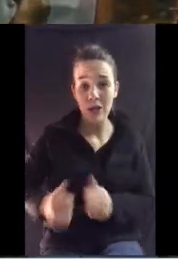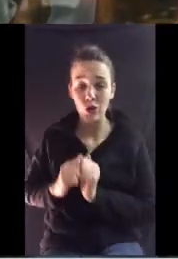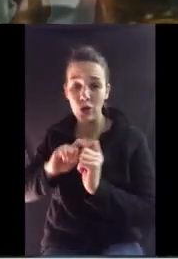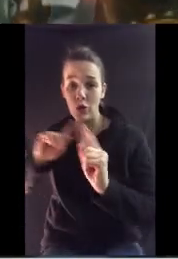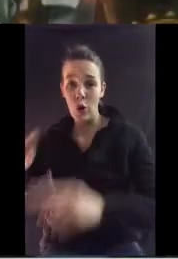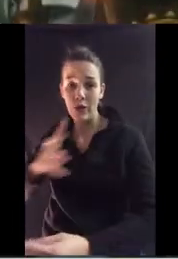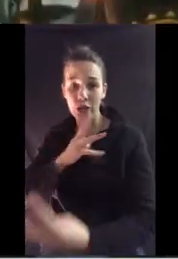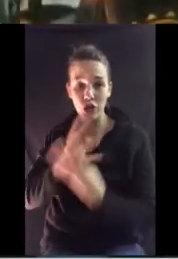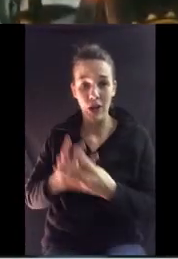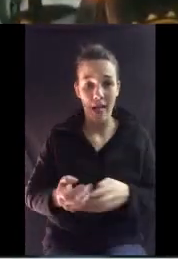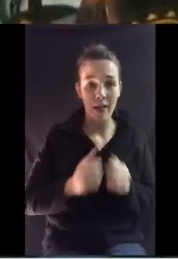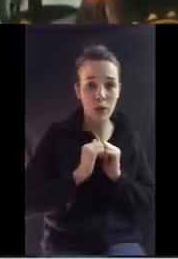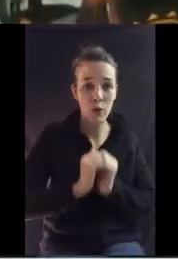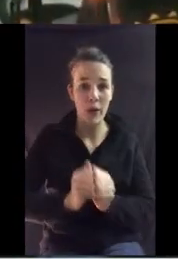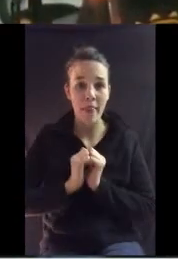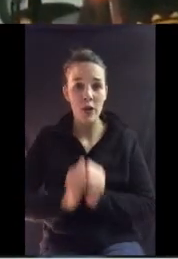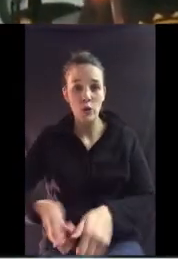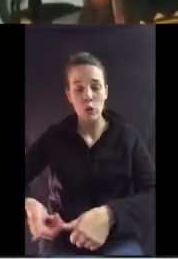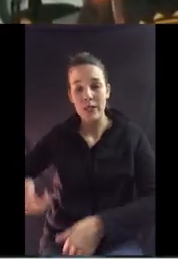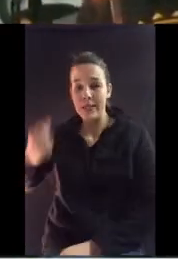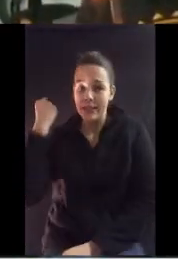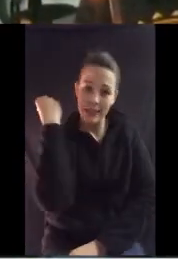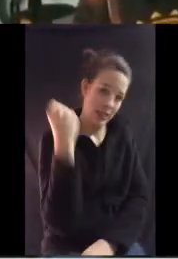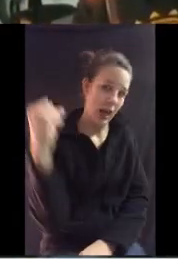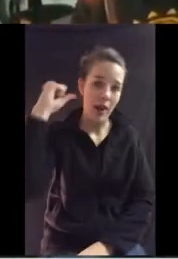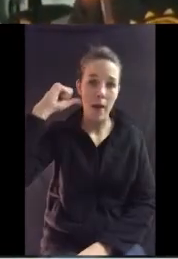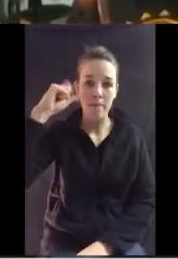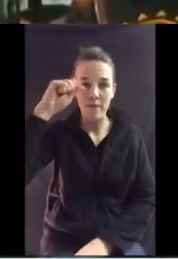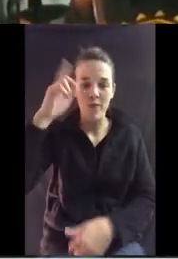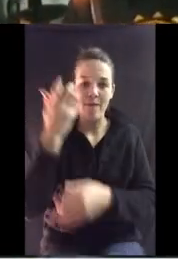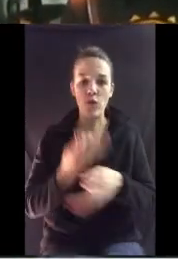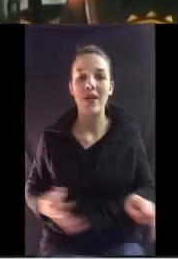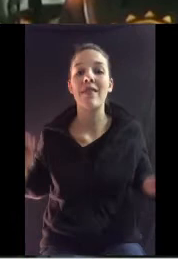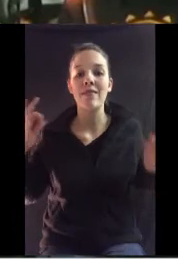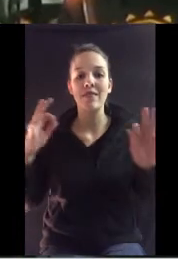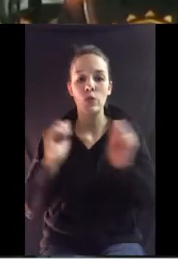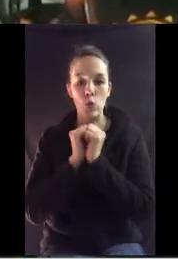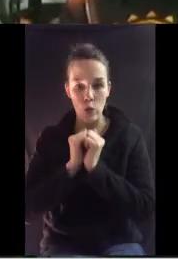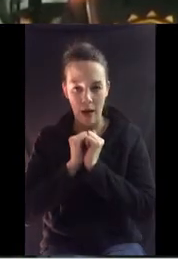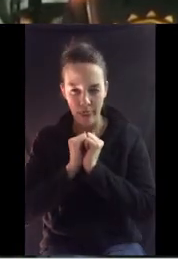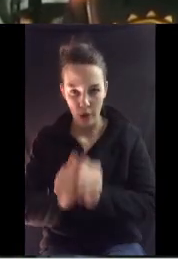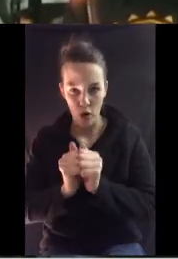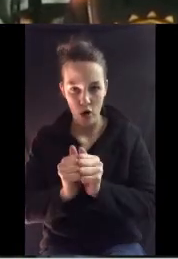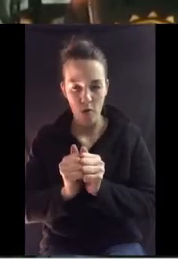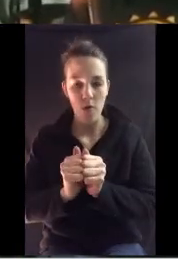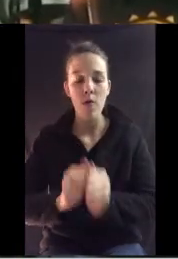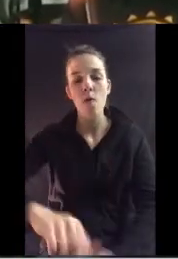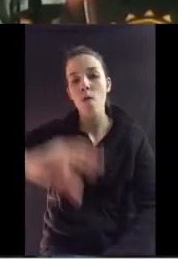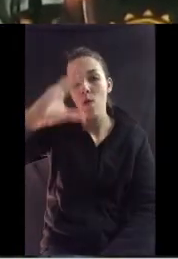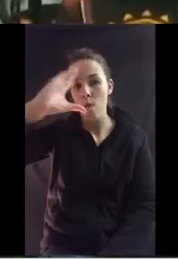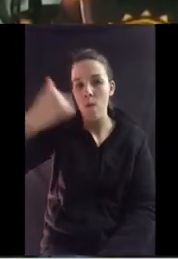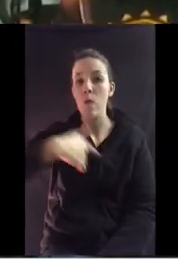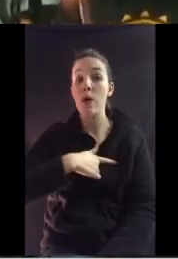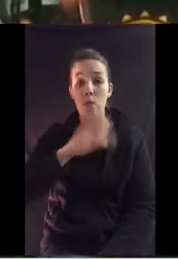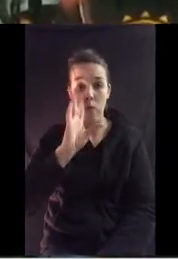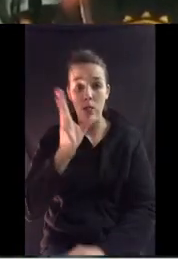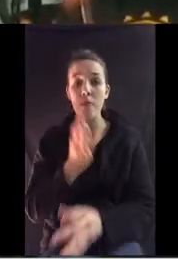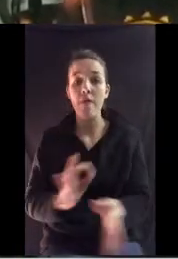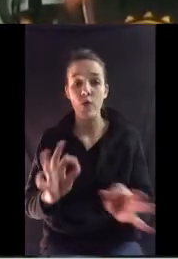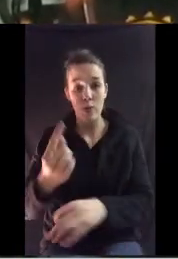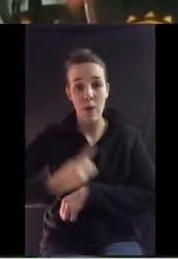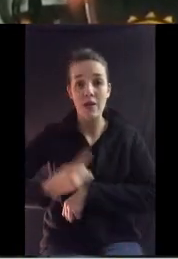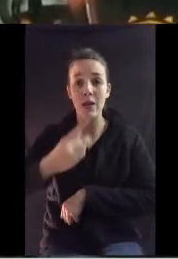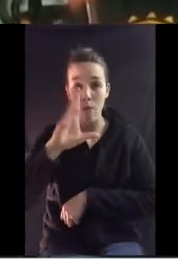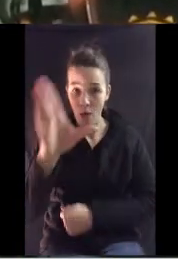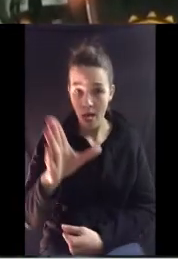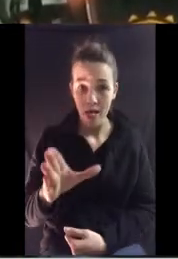together, to struggle together, to go to jail together, to stand up for freedom together, knowing that